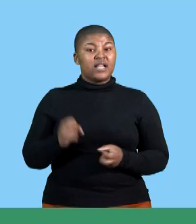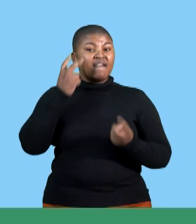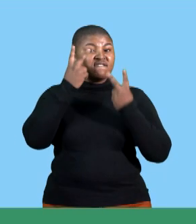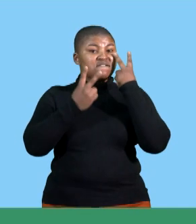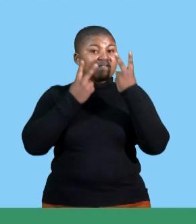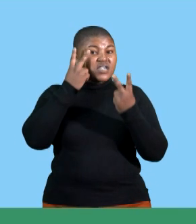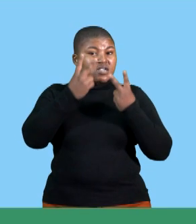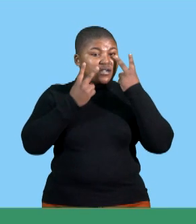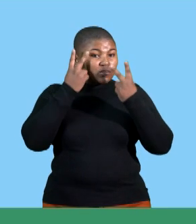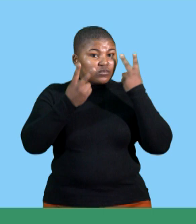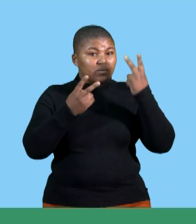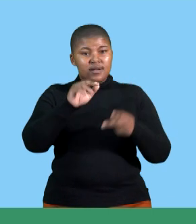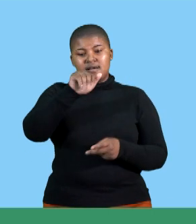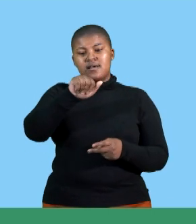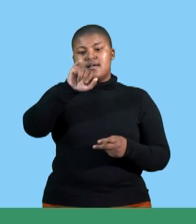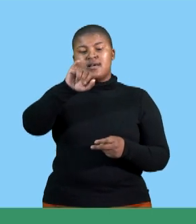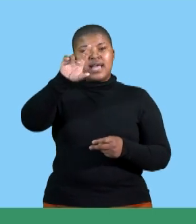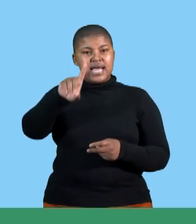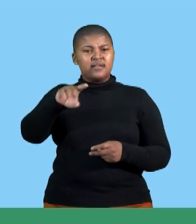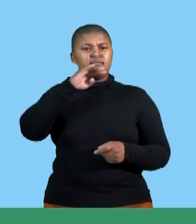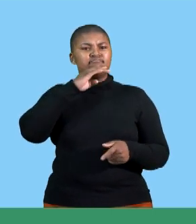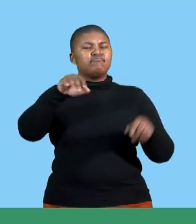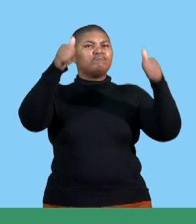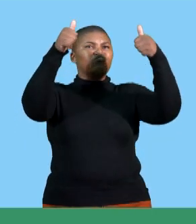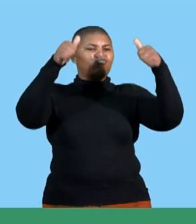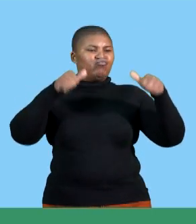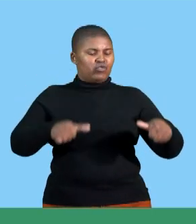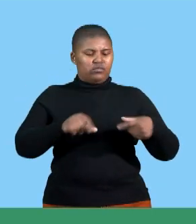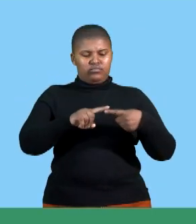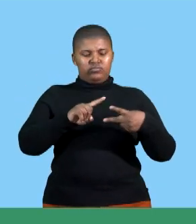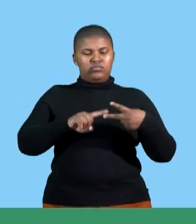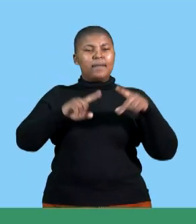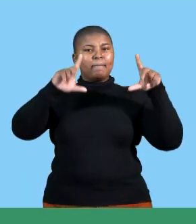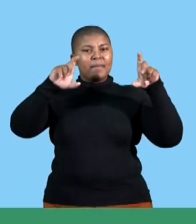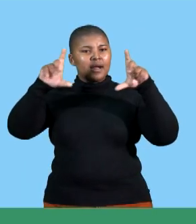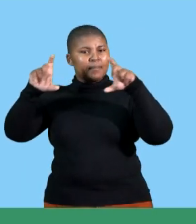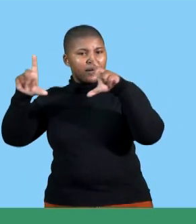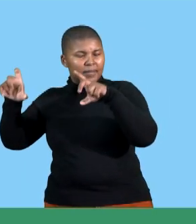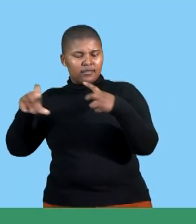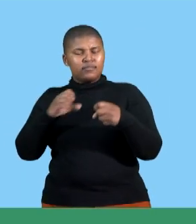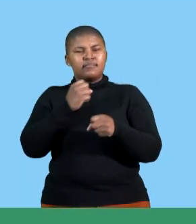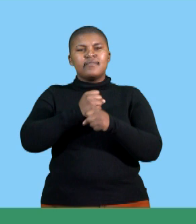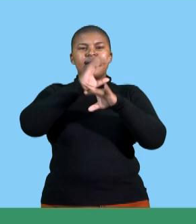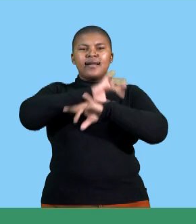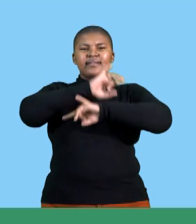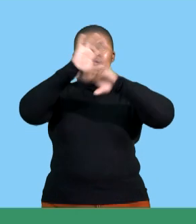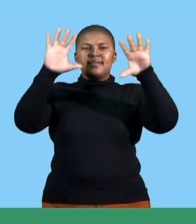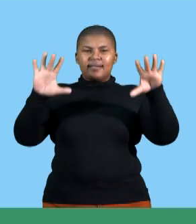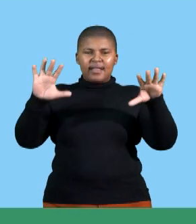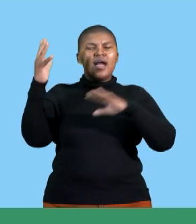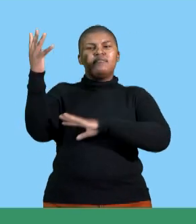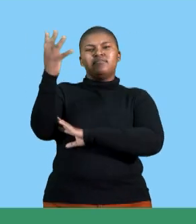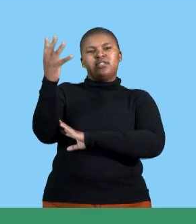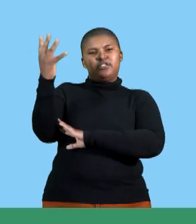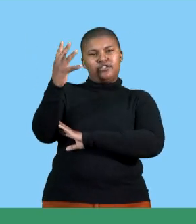visual aid. It refers to charts, pictures, or images that help to clarify